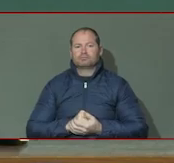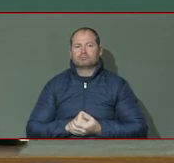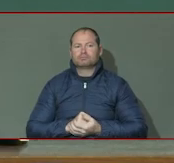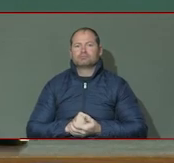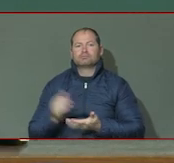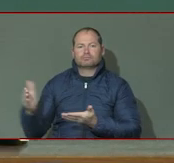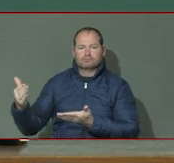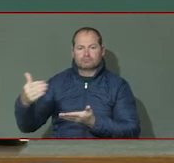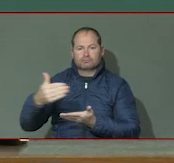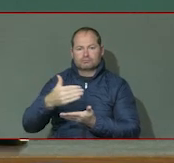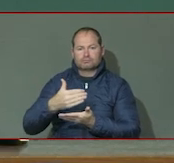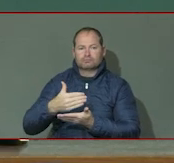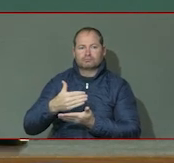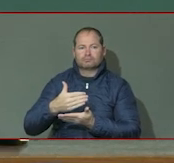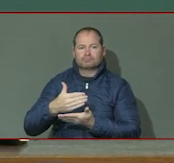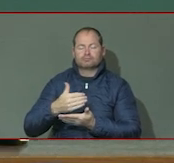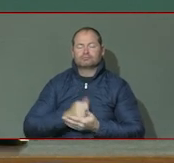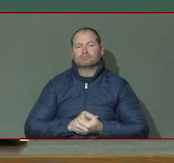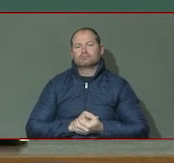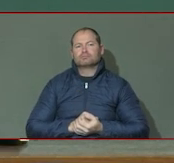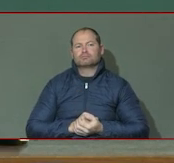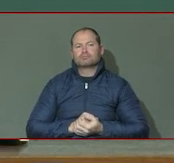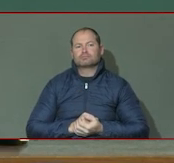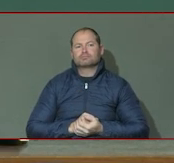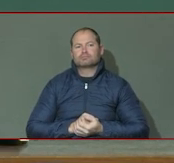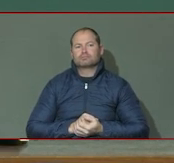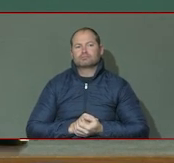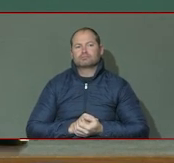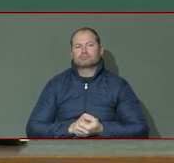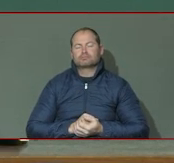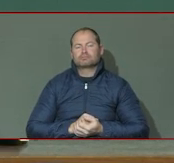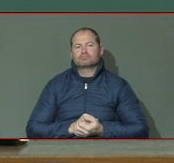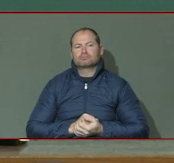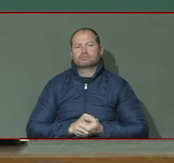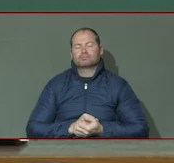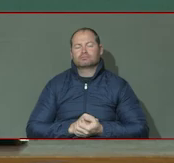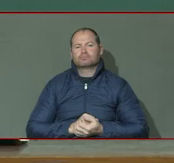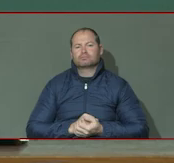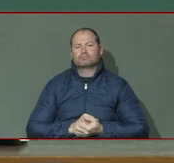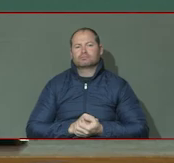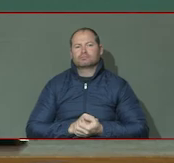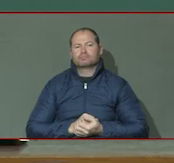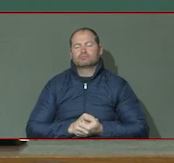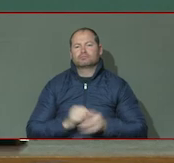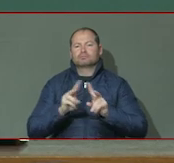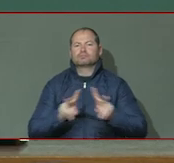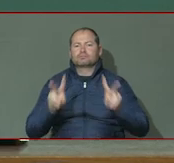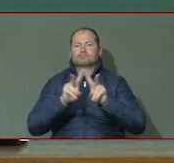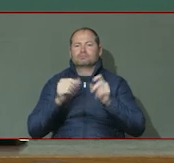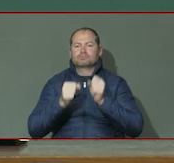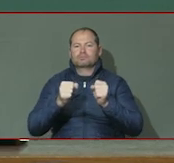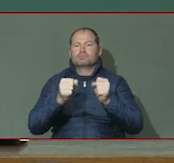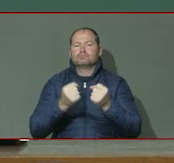Accumulated, 206,100. and then my carrying value will be